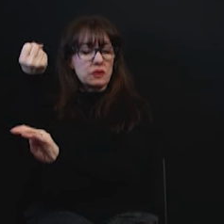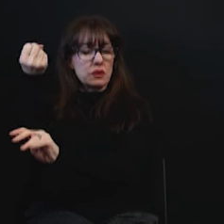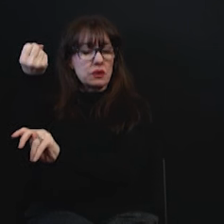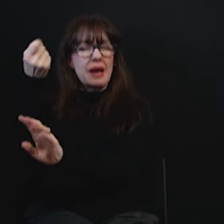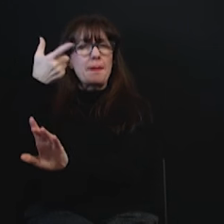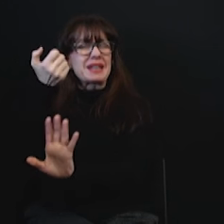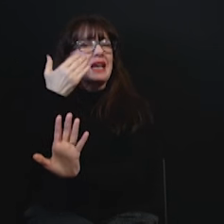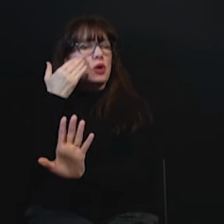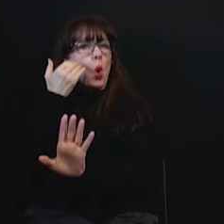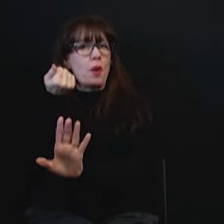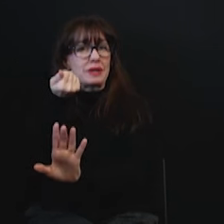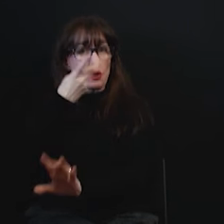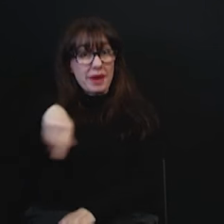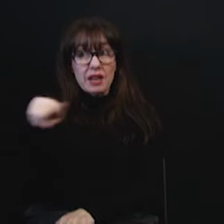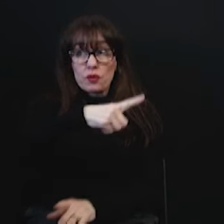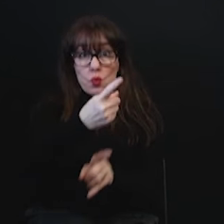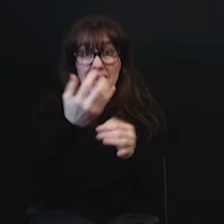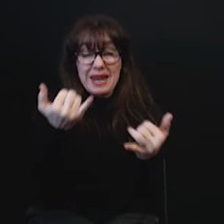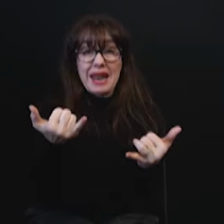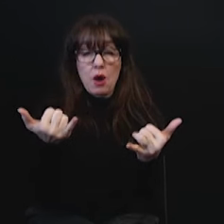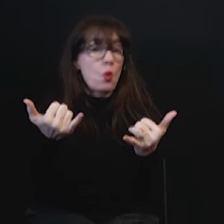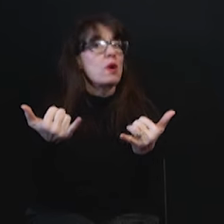I know so many of you right now,